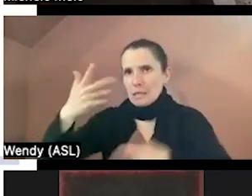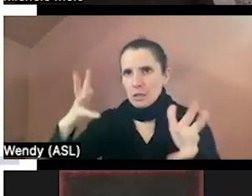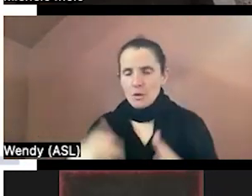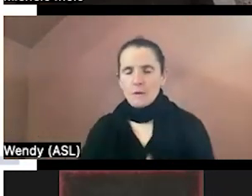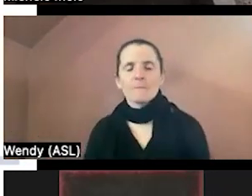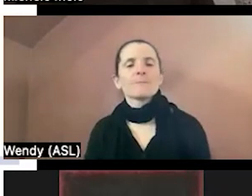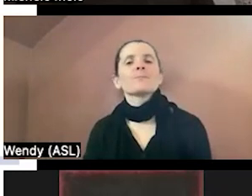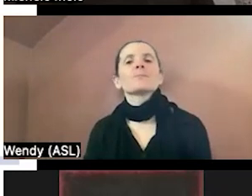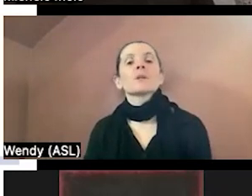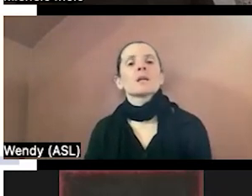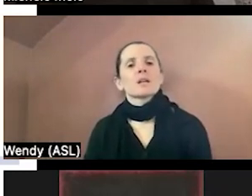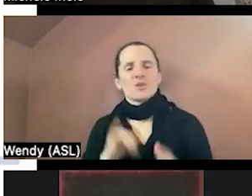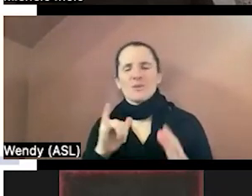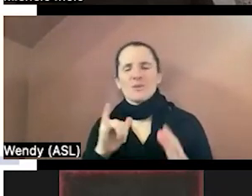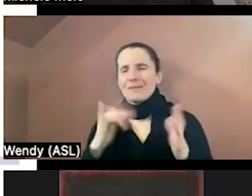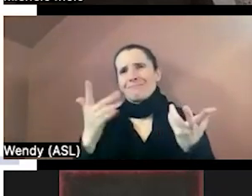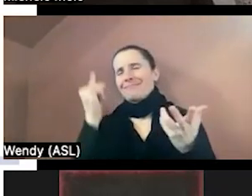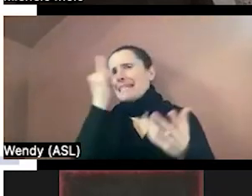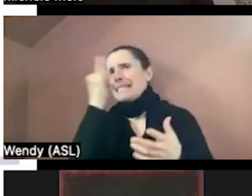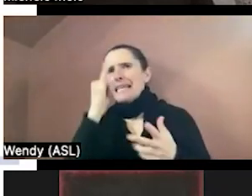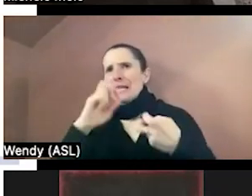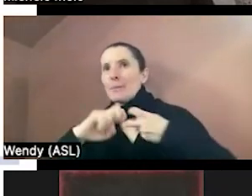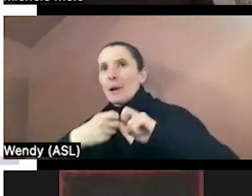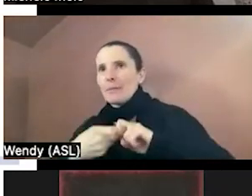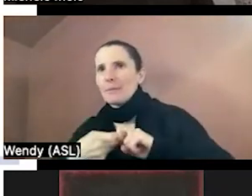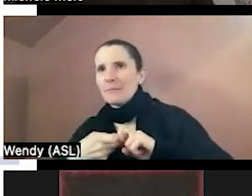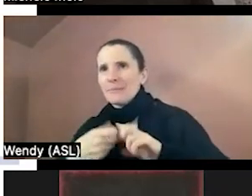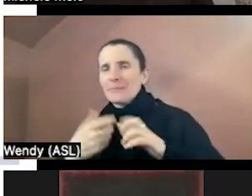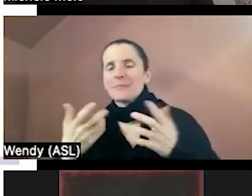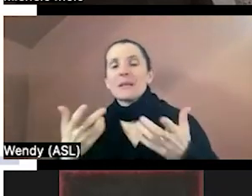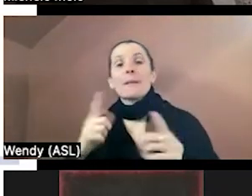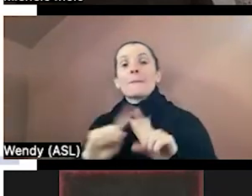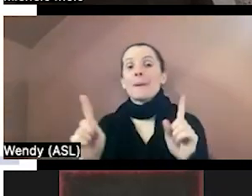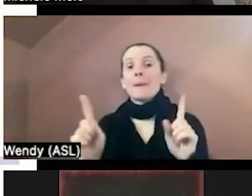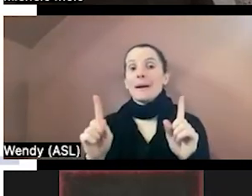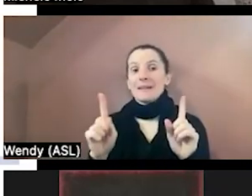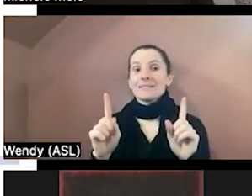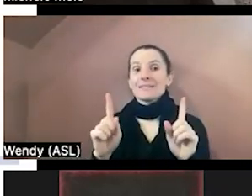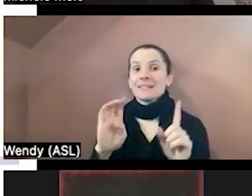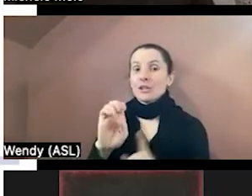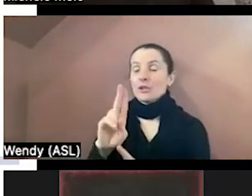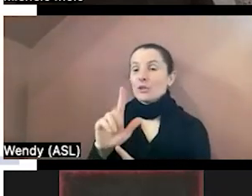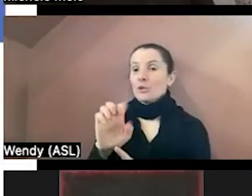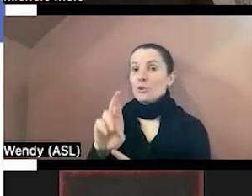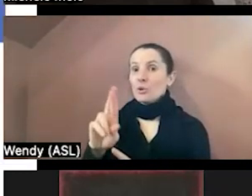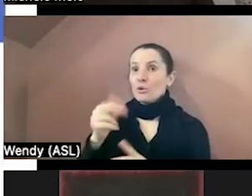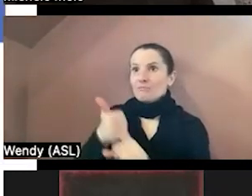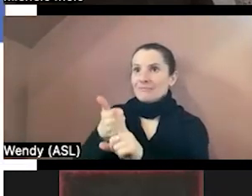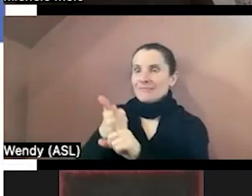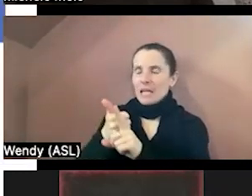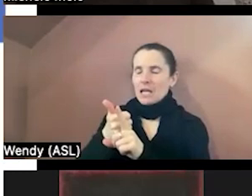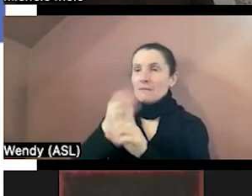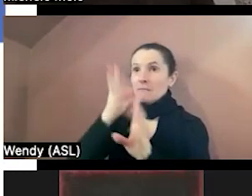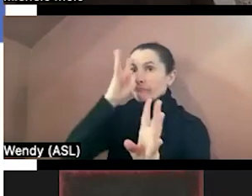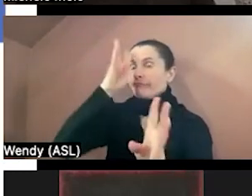And he created graph theory to solve the problem. Yeah, I'm not joking. Next slide, should be 13.